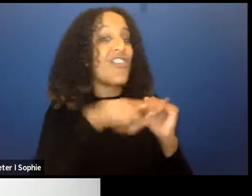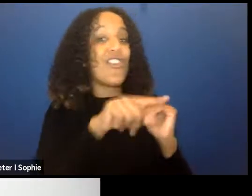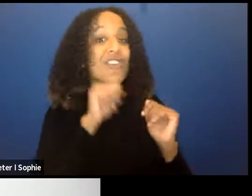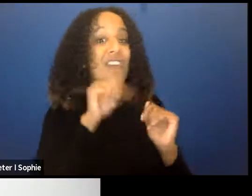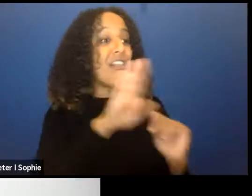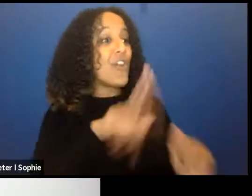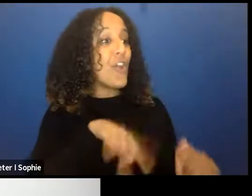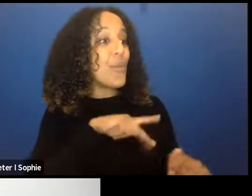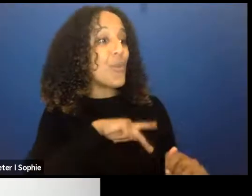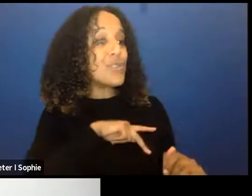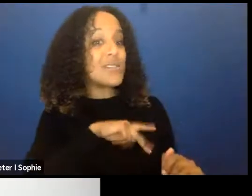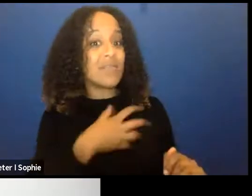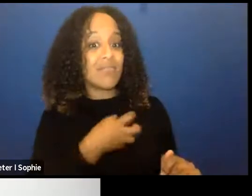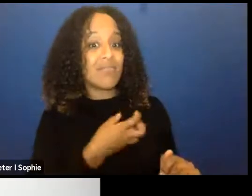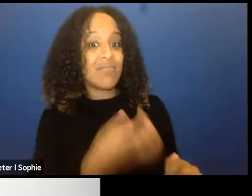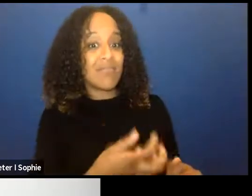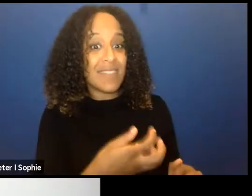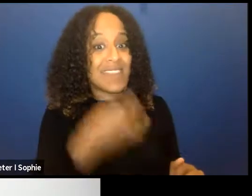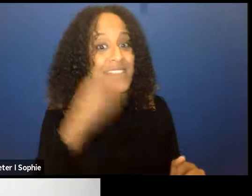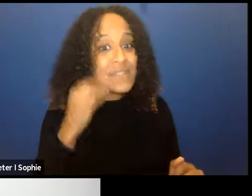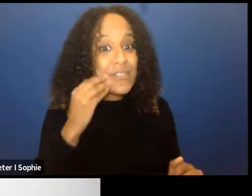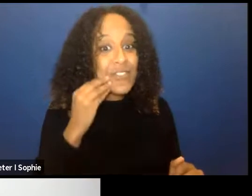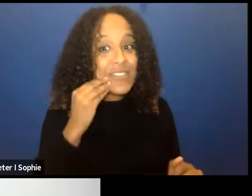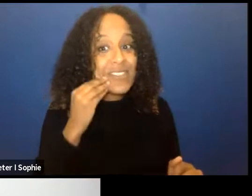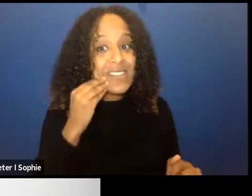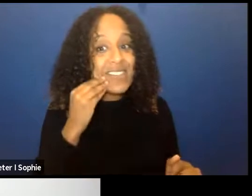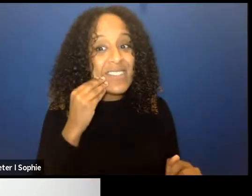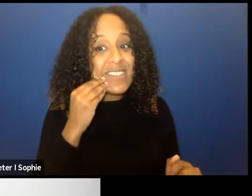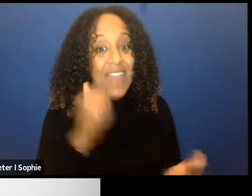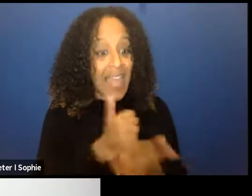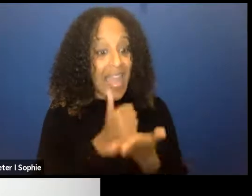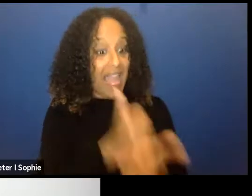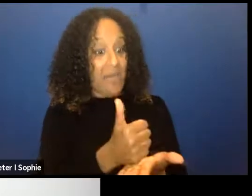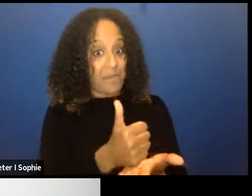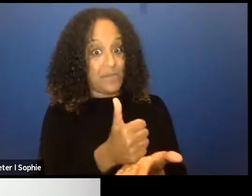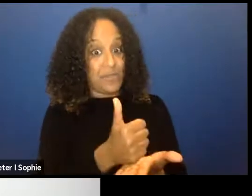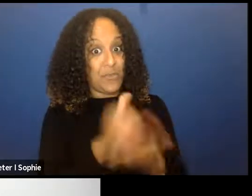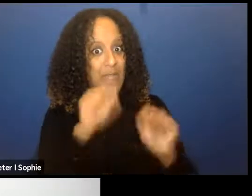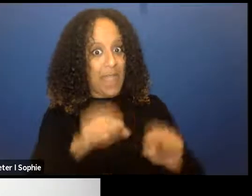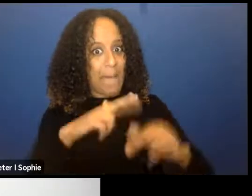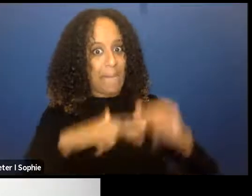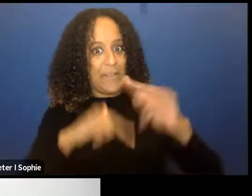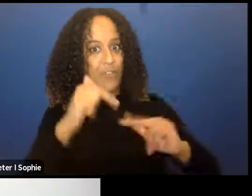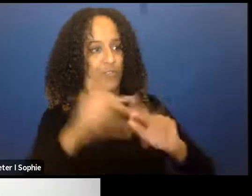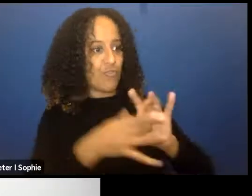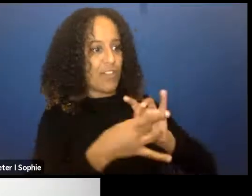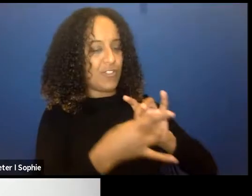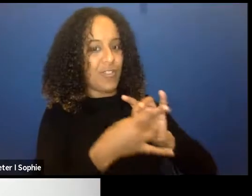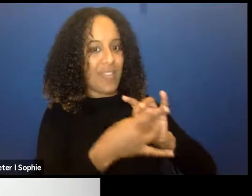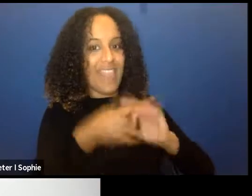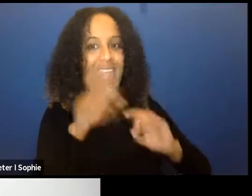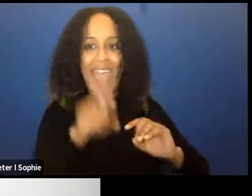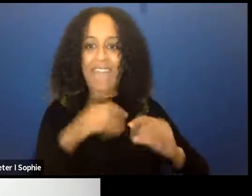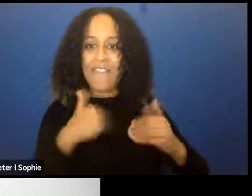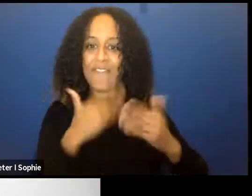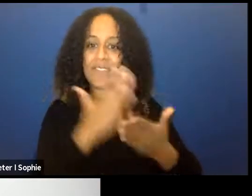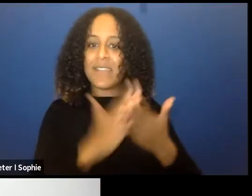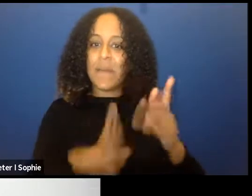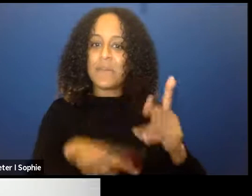personal experience, it helps when you can build relationships. They do have to have some level